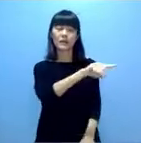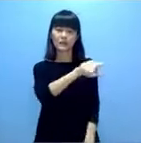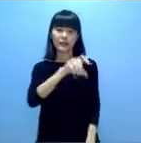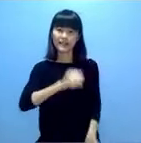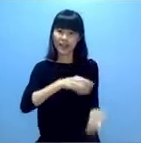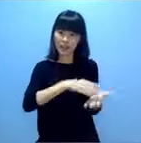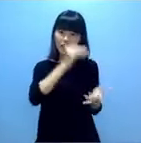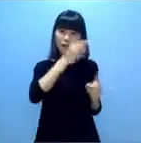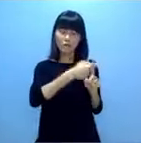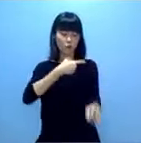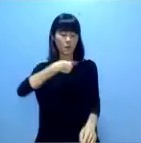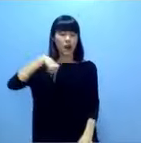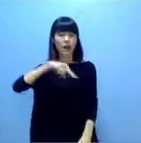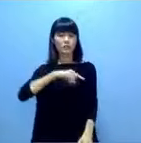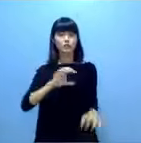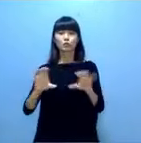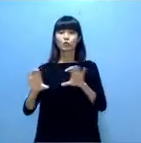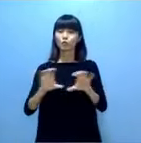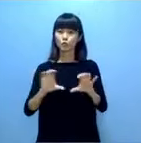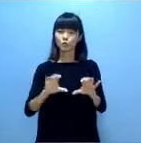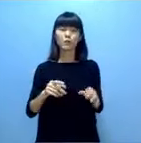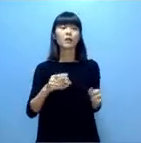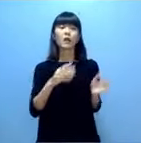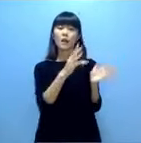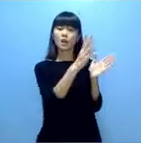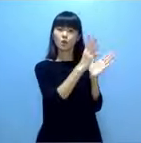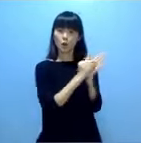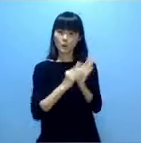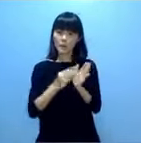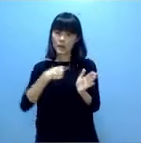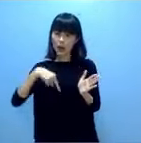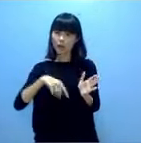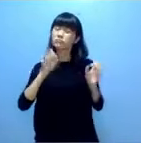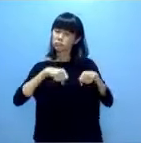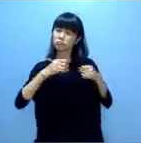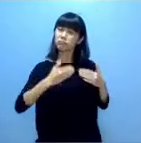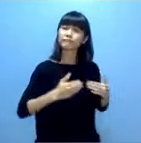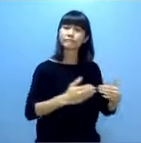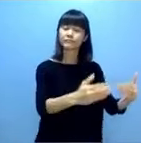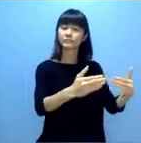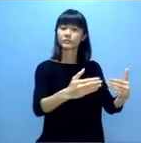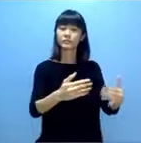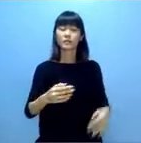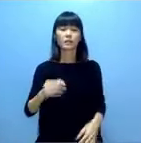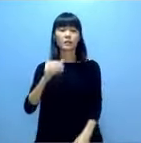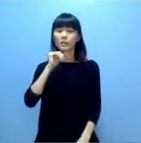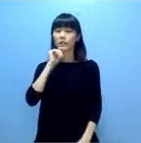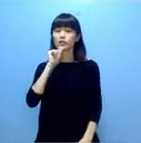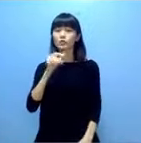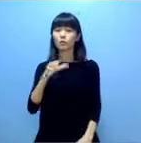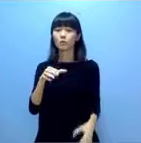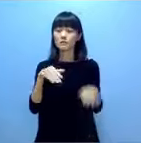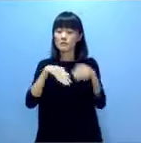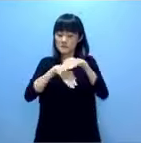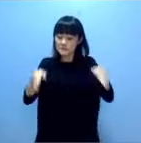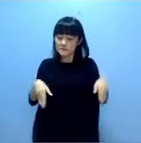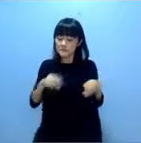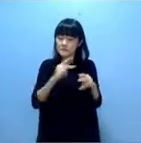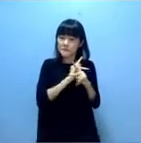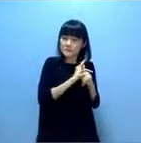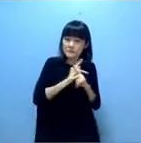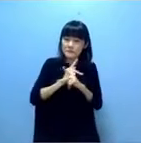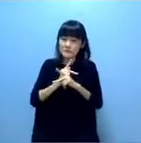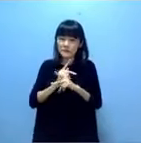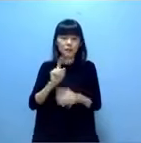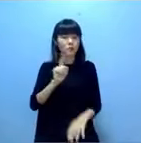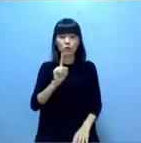You know, if people want to copy it, really, by all means, go ahead. Because the idea was never to retain all of this within ourselves. It was always